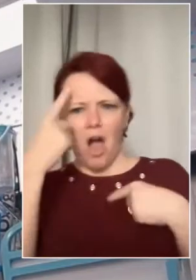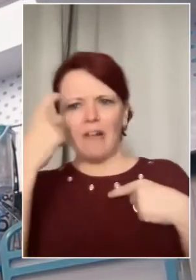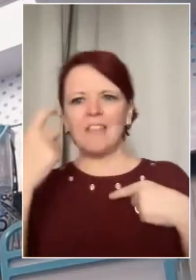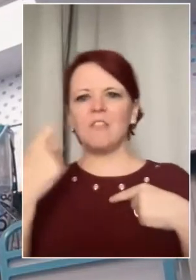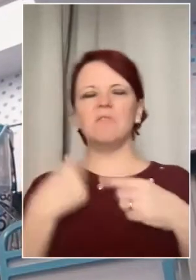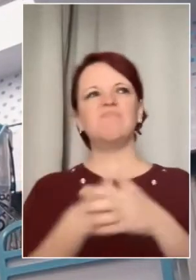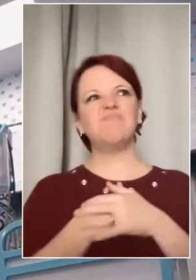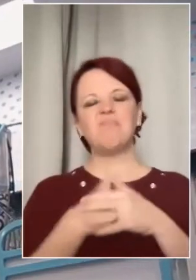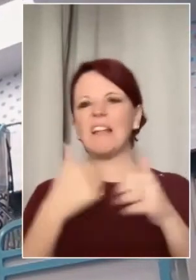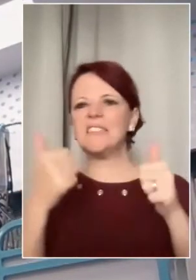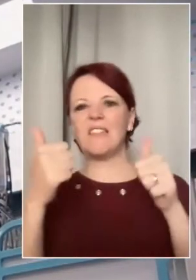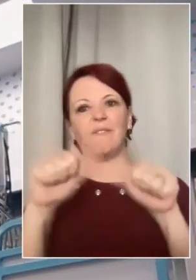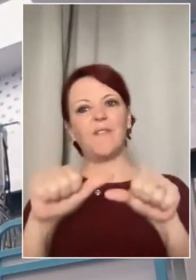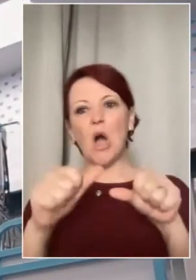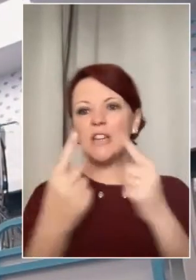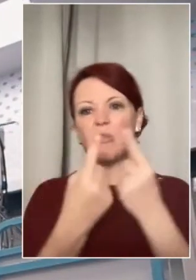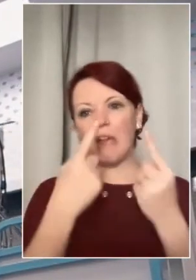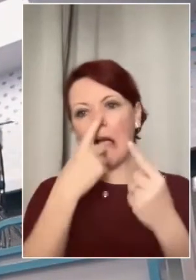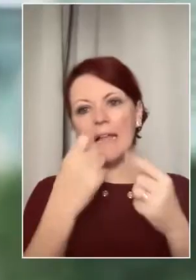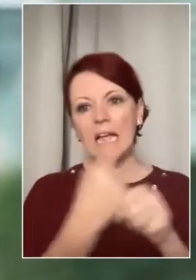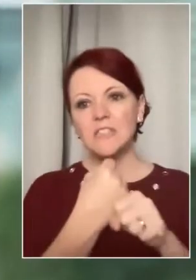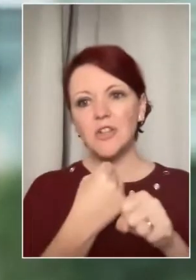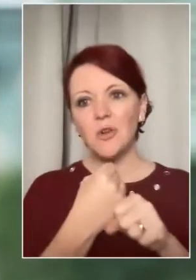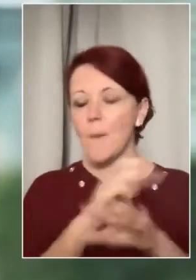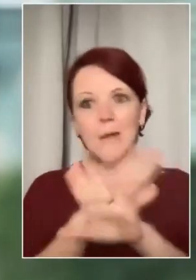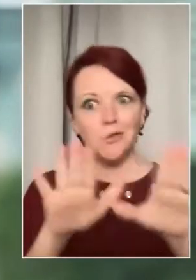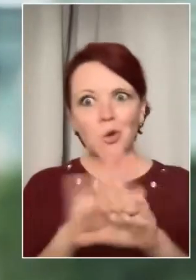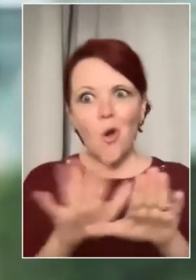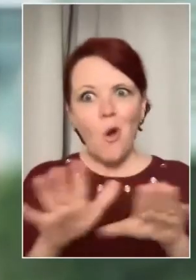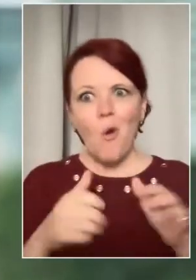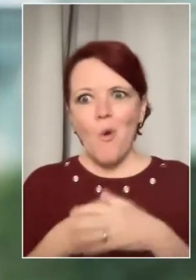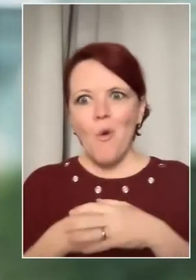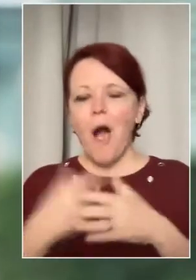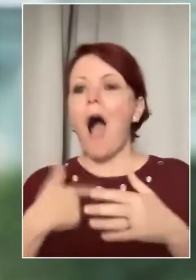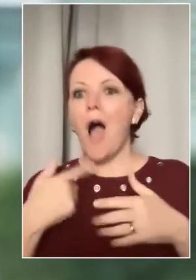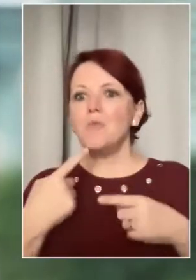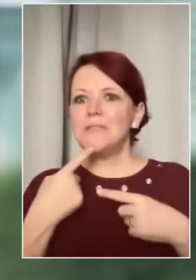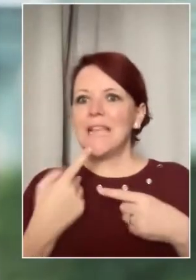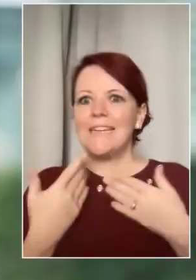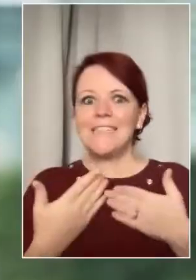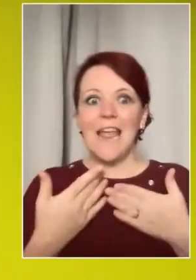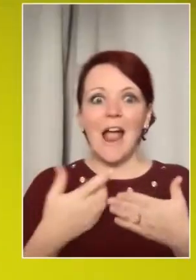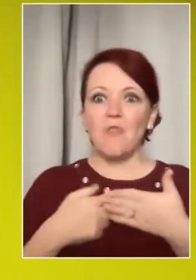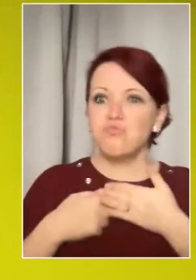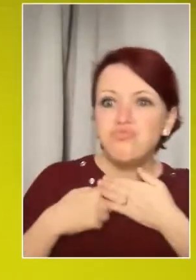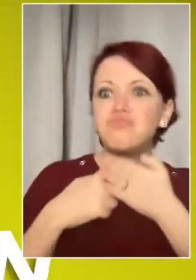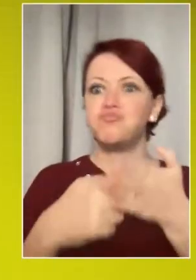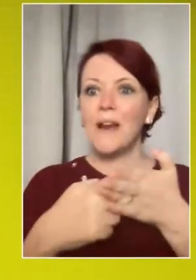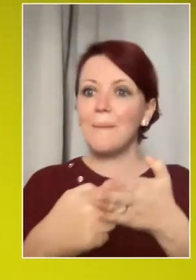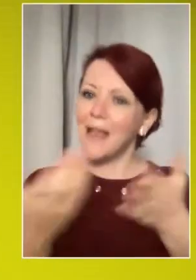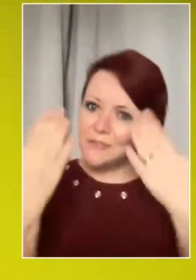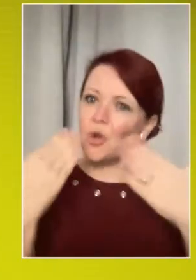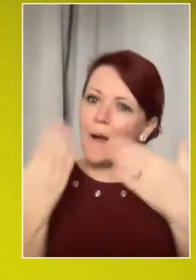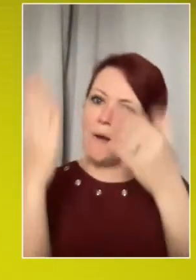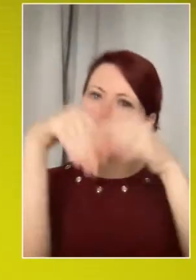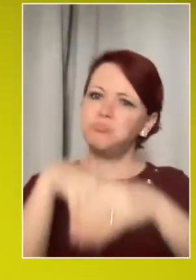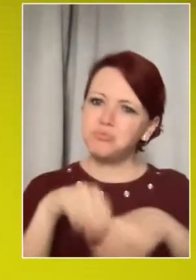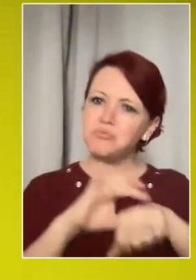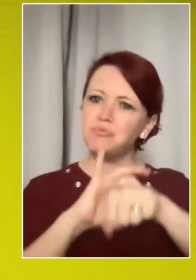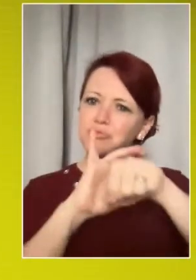then that that wasn't the case, I would have done it many years ago. I would recommend it to everybody. And I do.